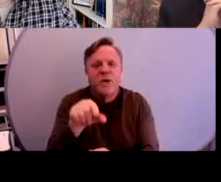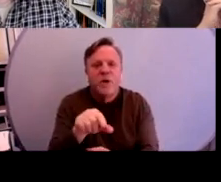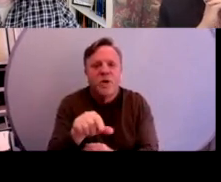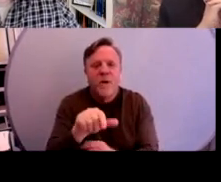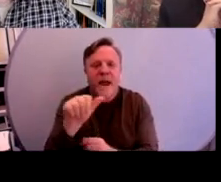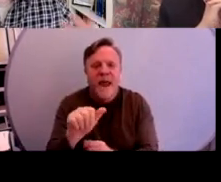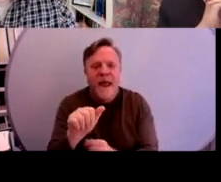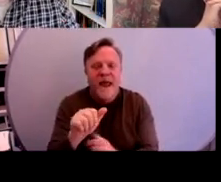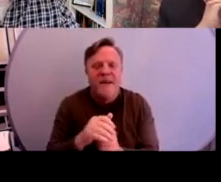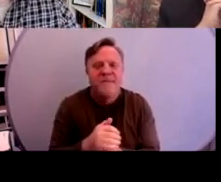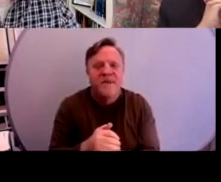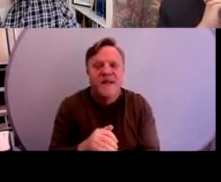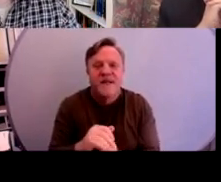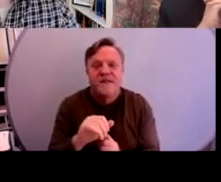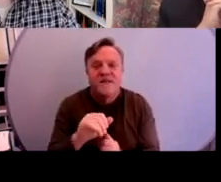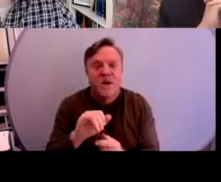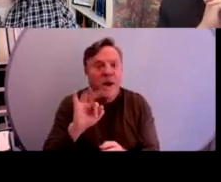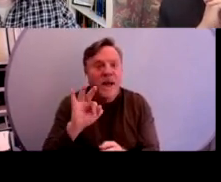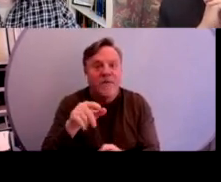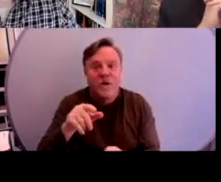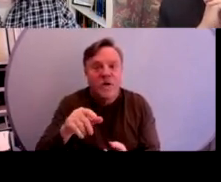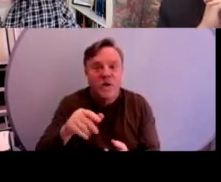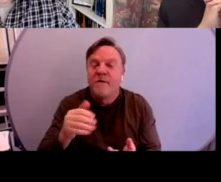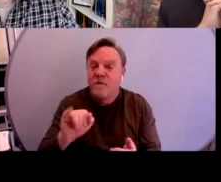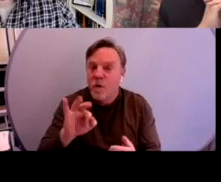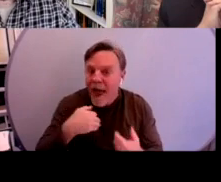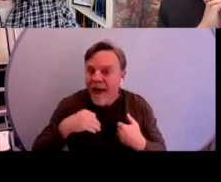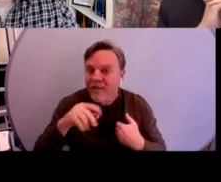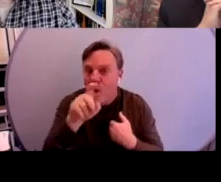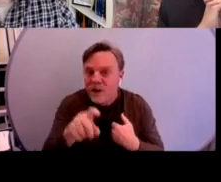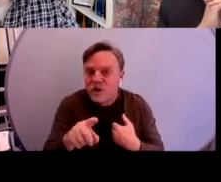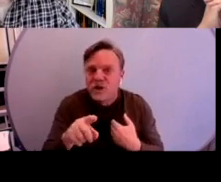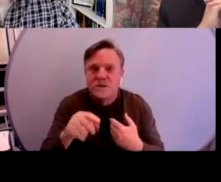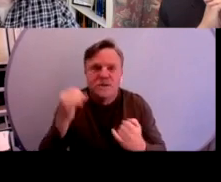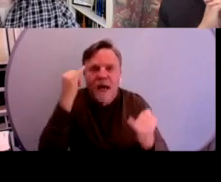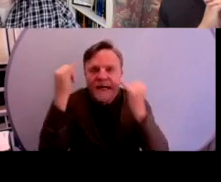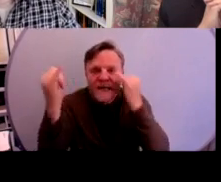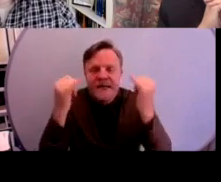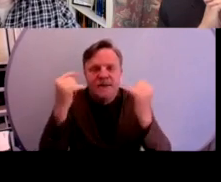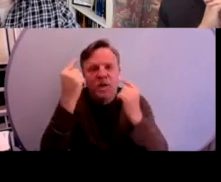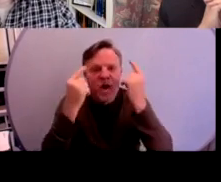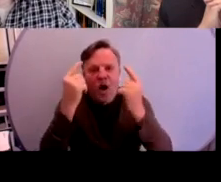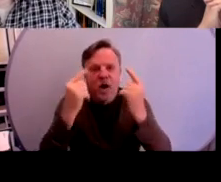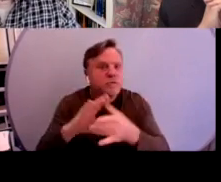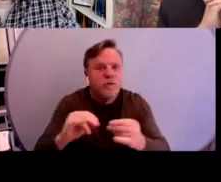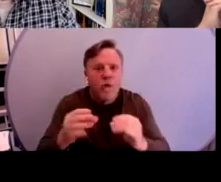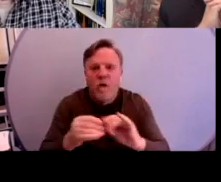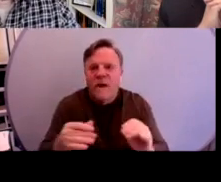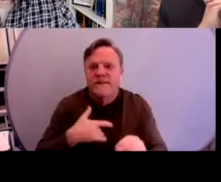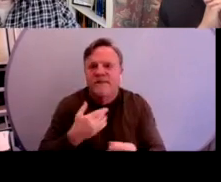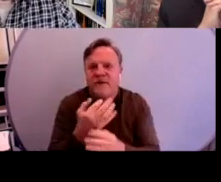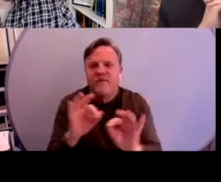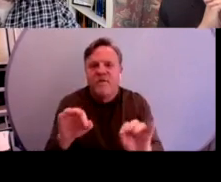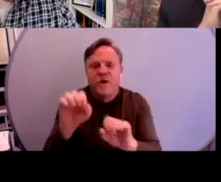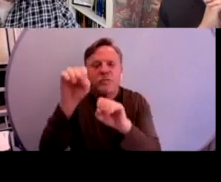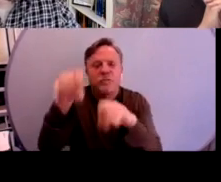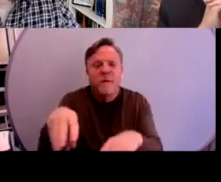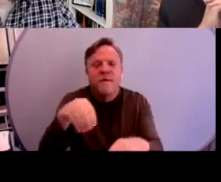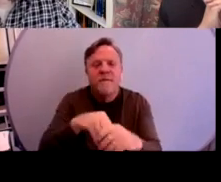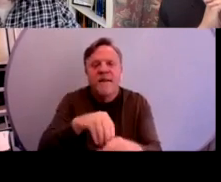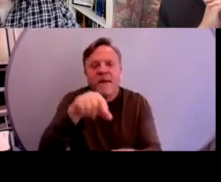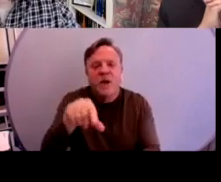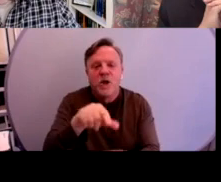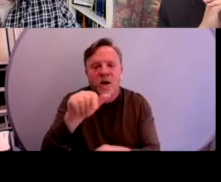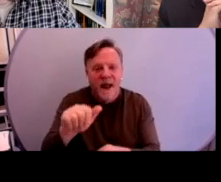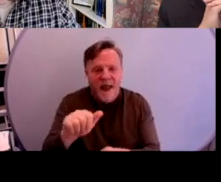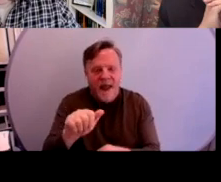there as well. So if you have some questions, if you have some ideas or thoughts, stories even, feel free to drop them in the Q&A, and we'll come to